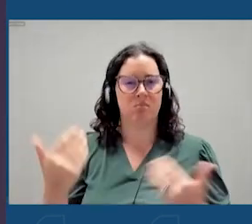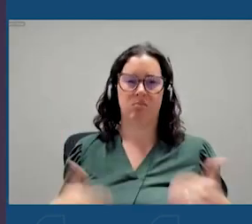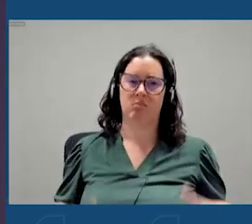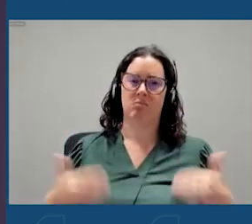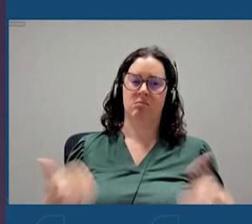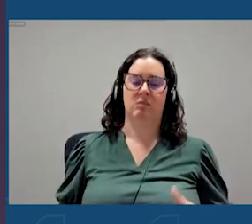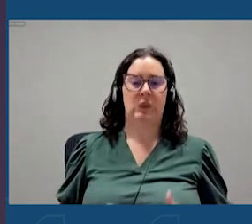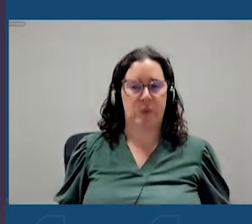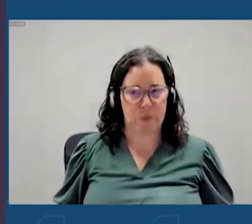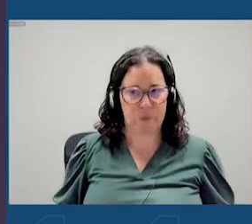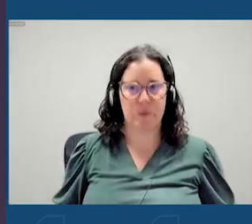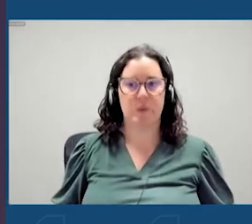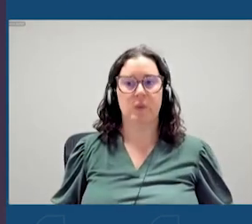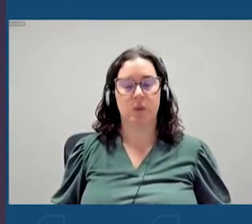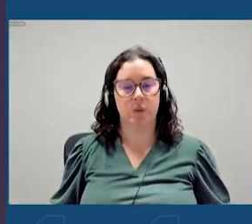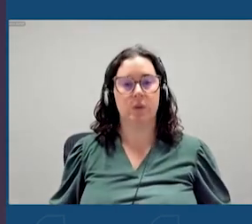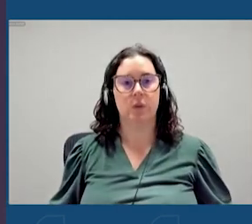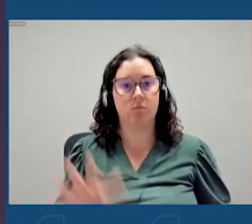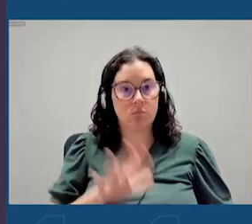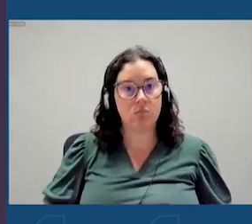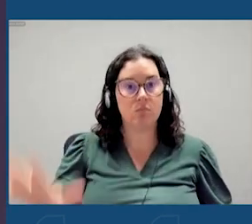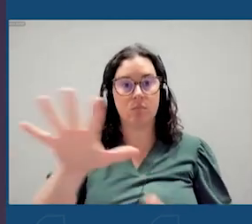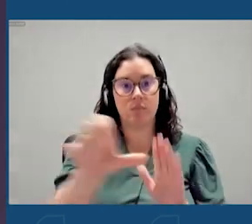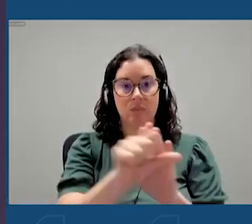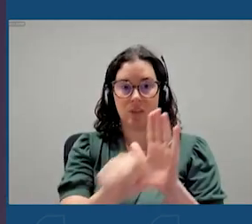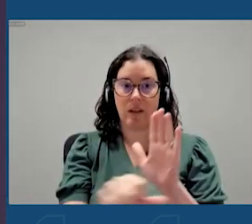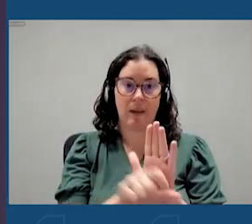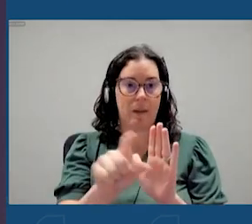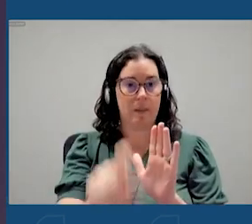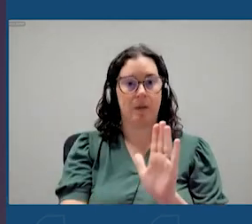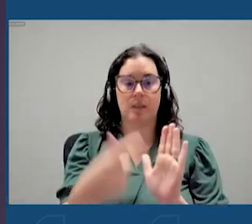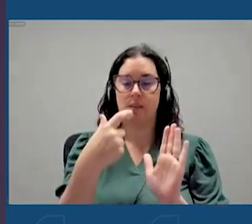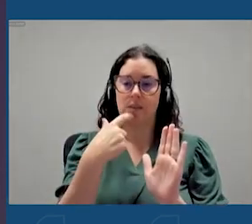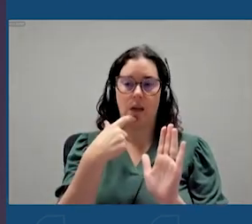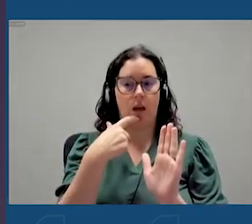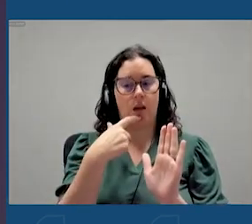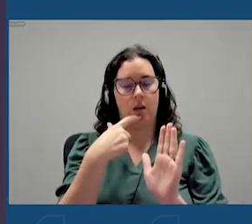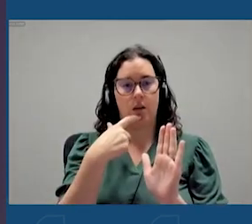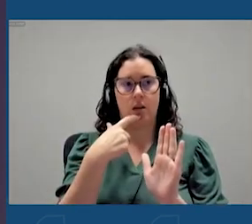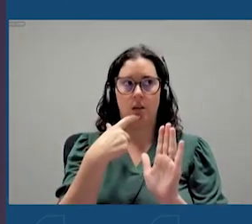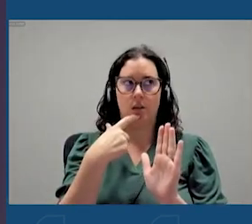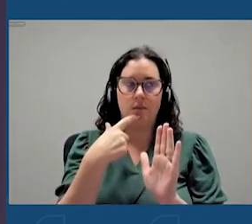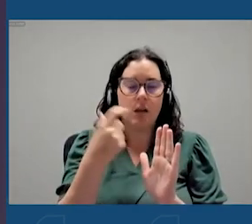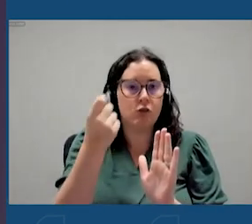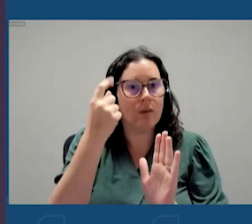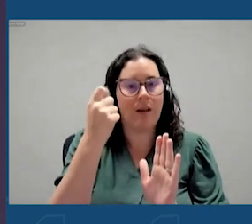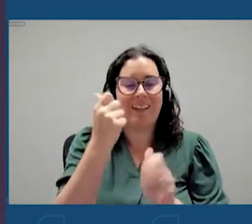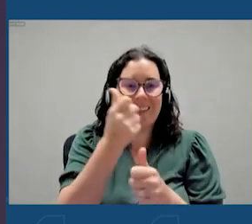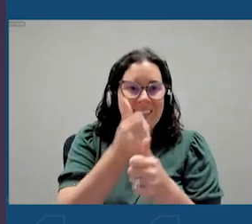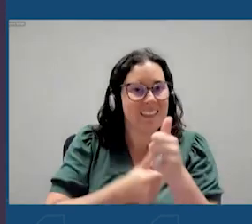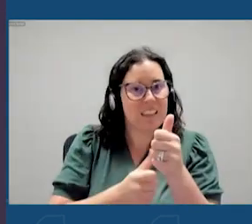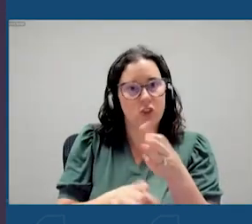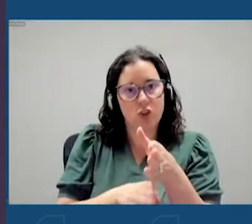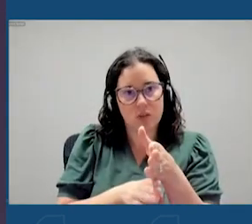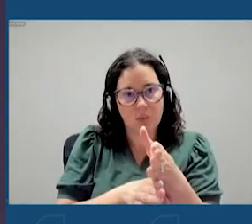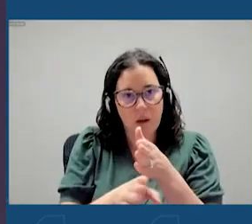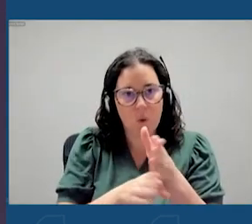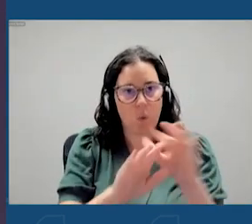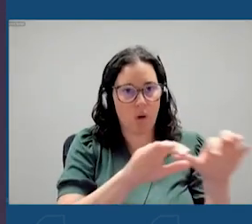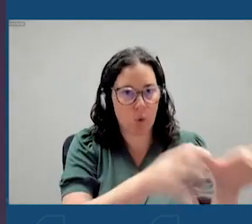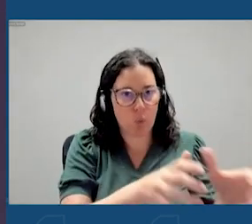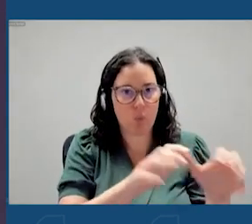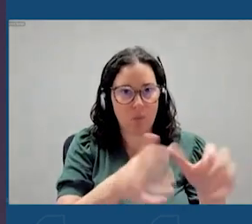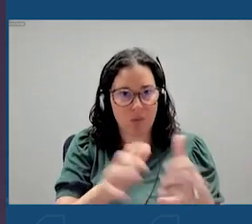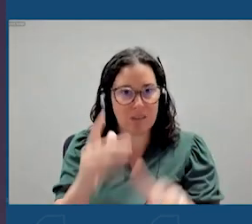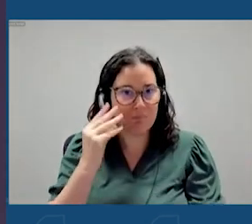state, we have to recognize the fact that no minority group has been spared the scourge of all this violence.